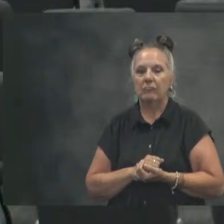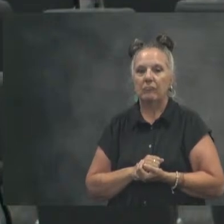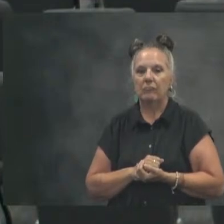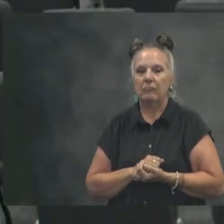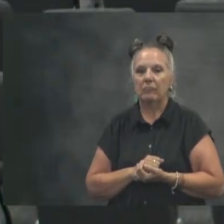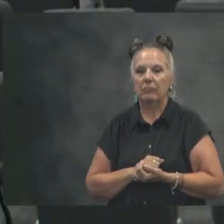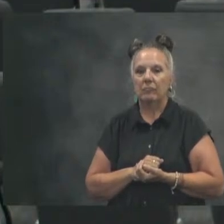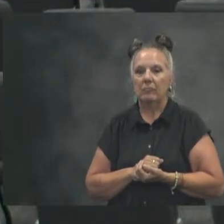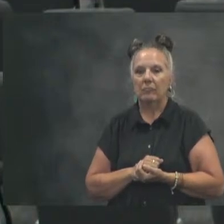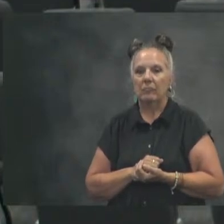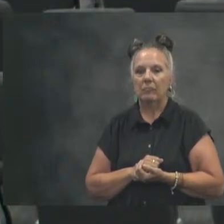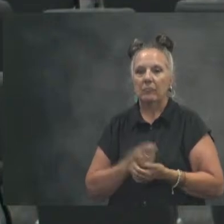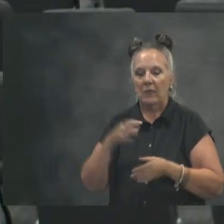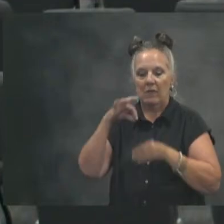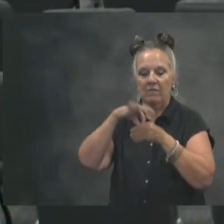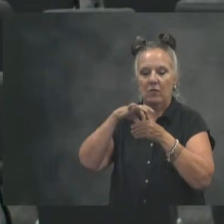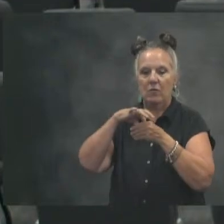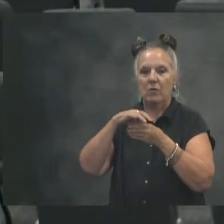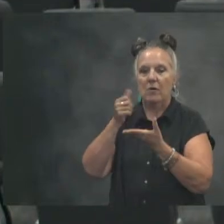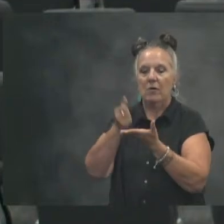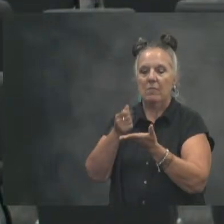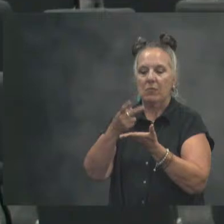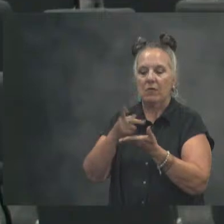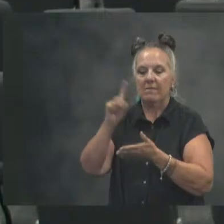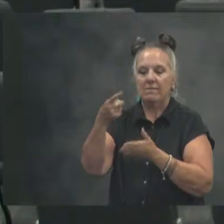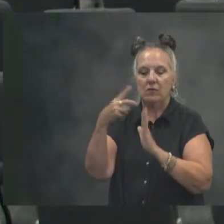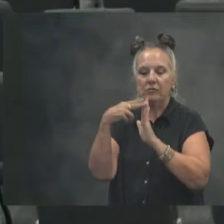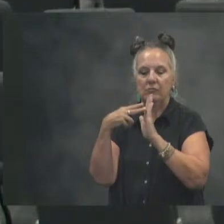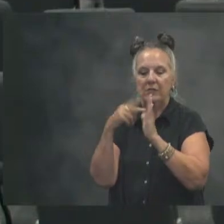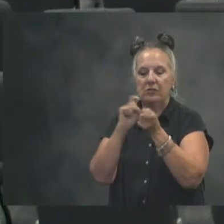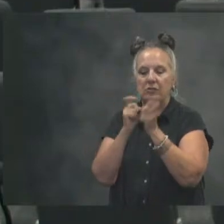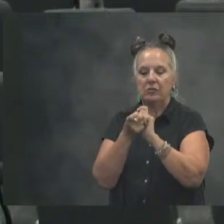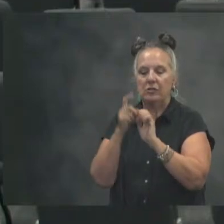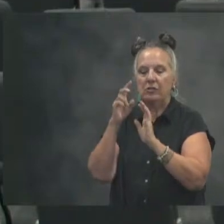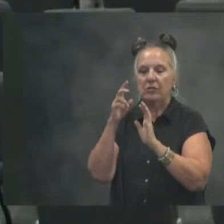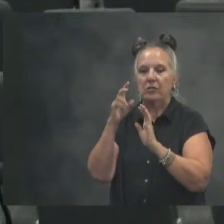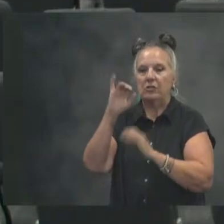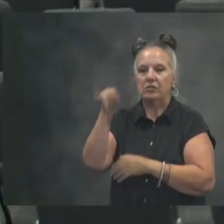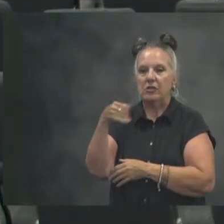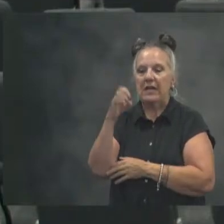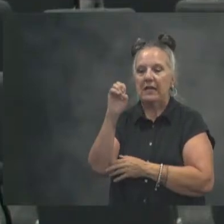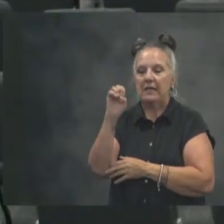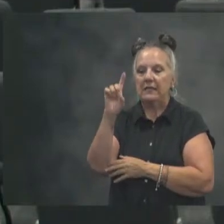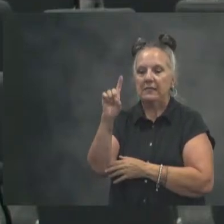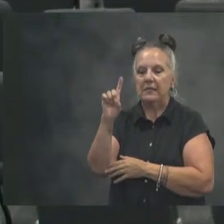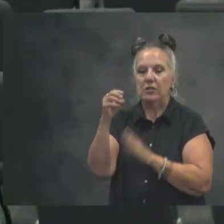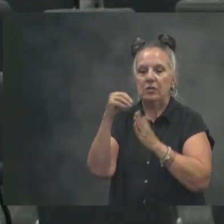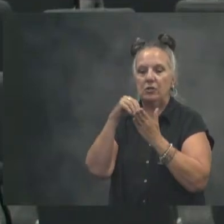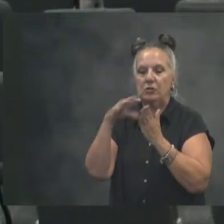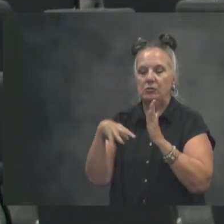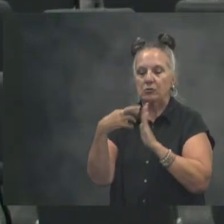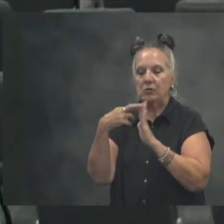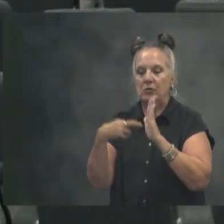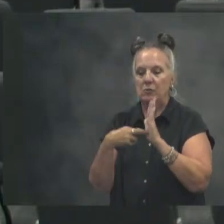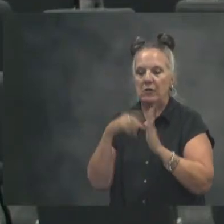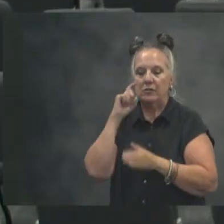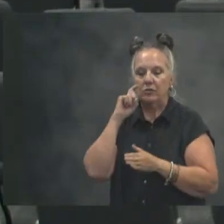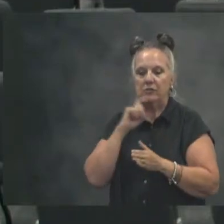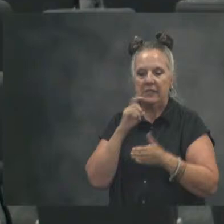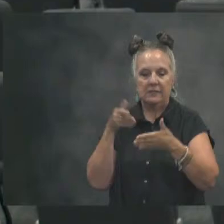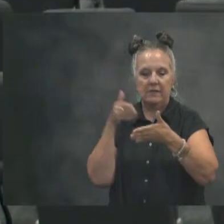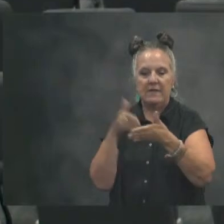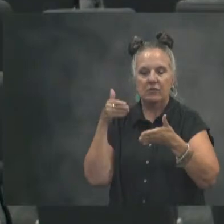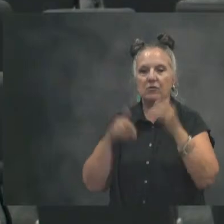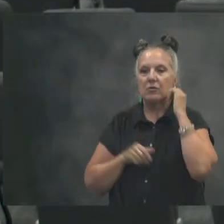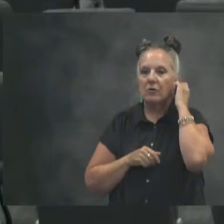Okay, we'll move to the vote. We're voting to approve the first reading of proposed changes to policy JED entitled Student Registered Sex Offenders. All those in favor?